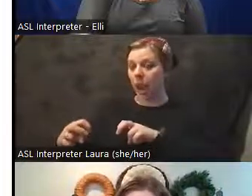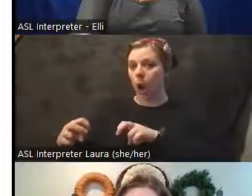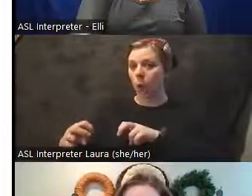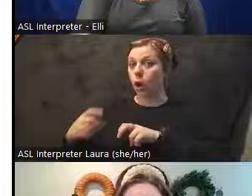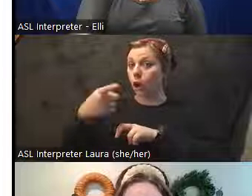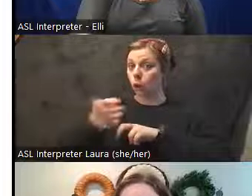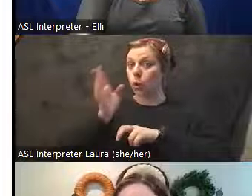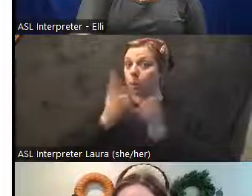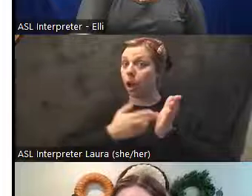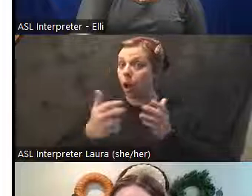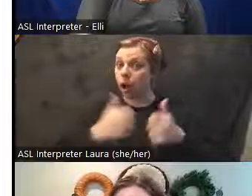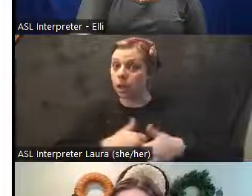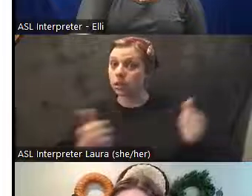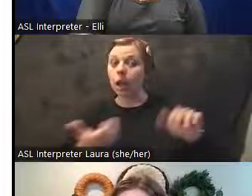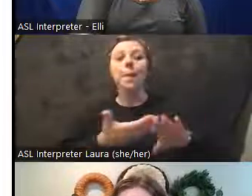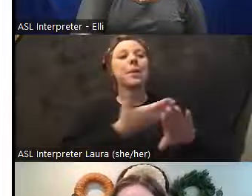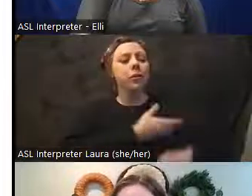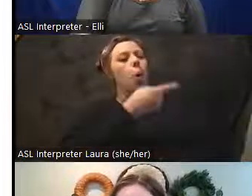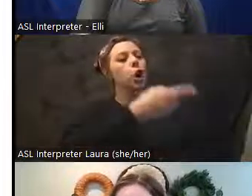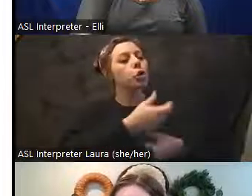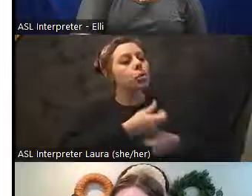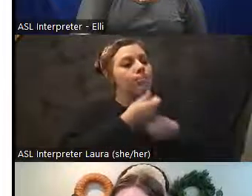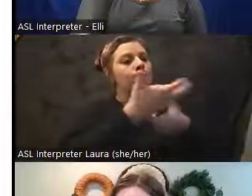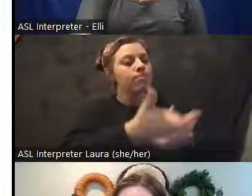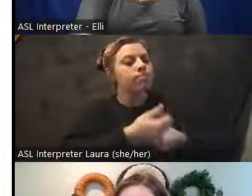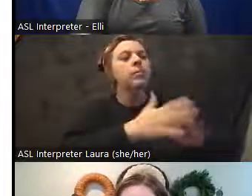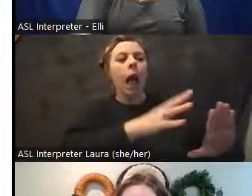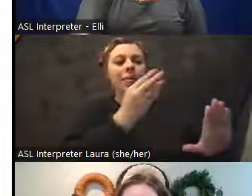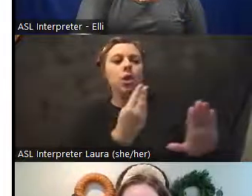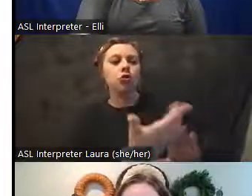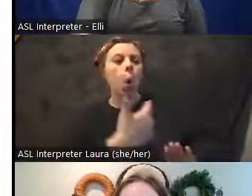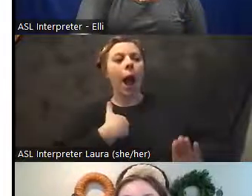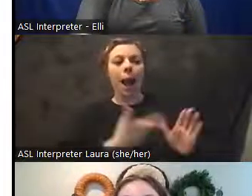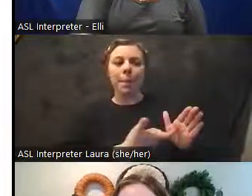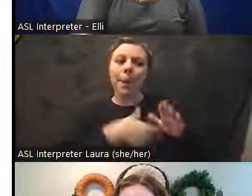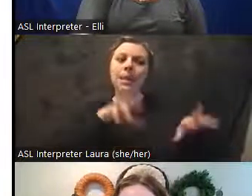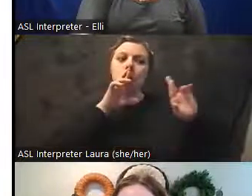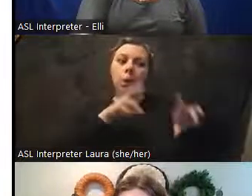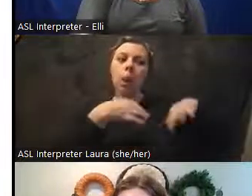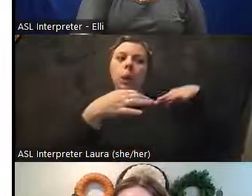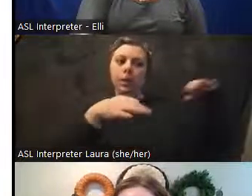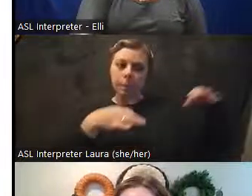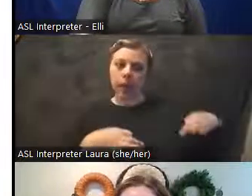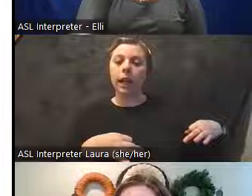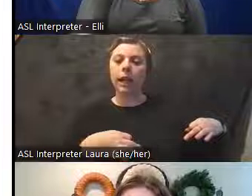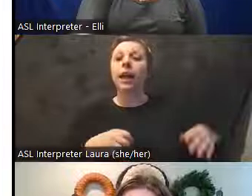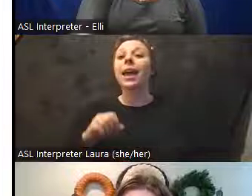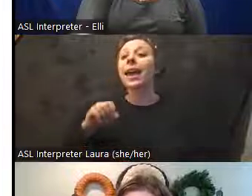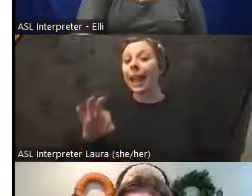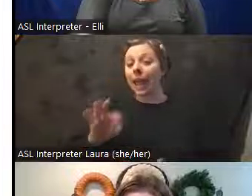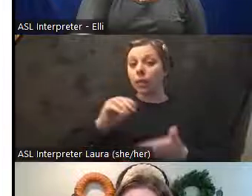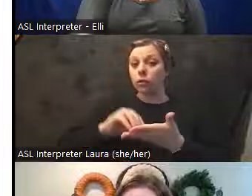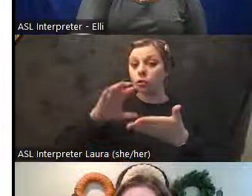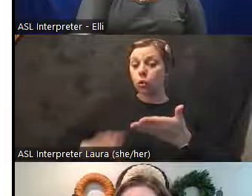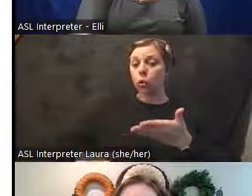disclose? If they do share with you, can you answer questions around